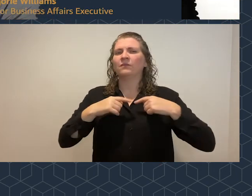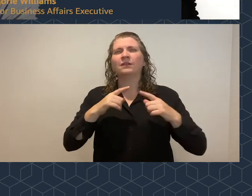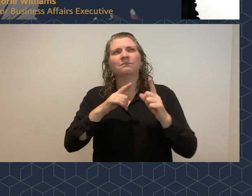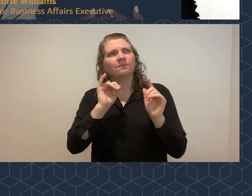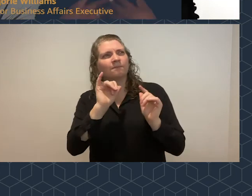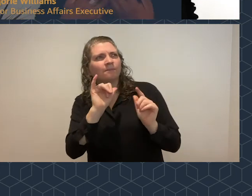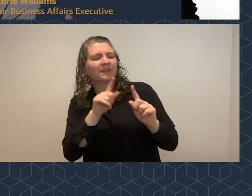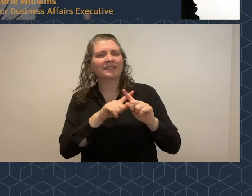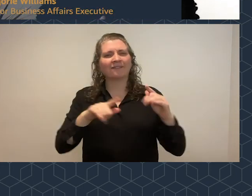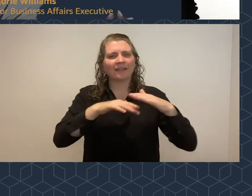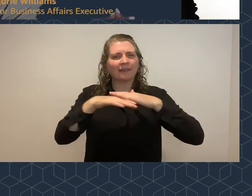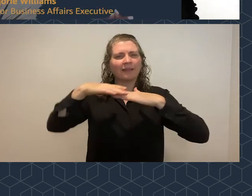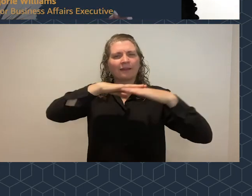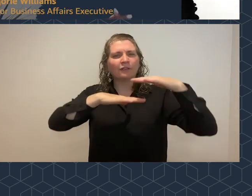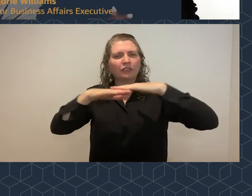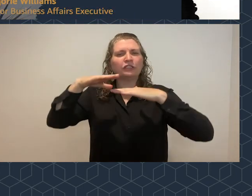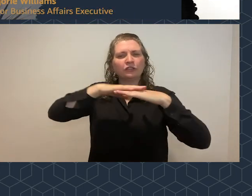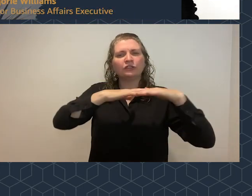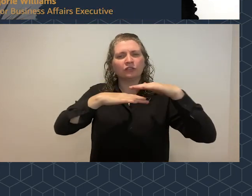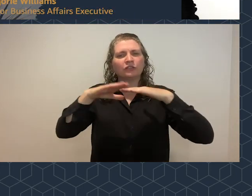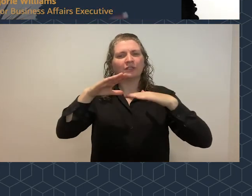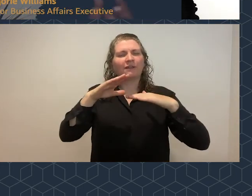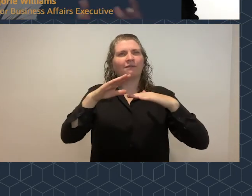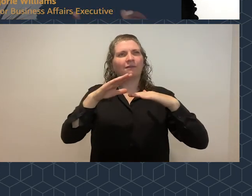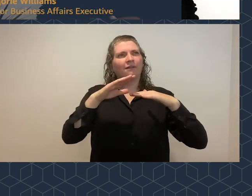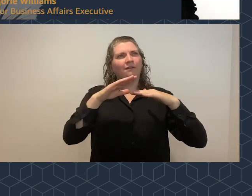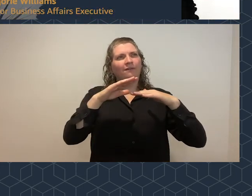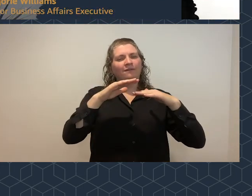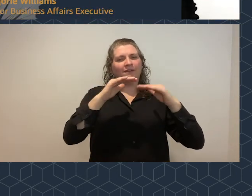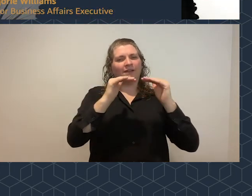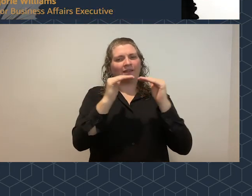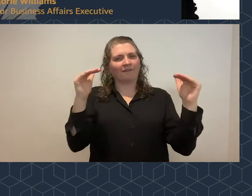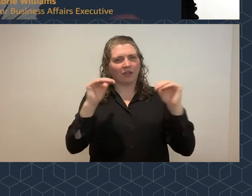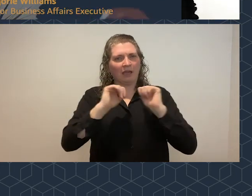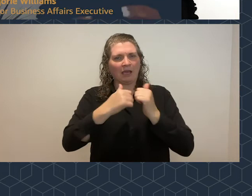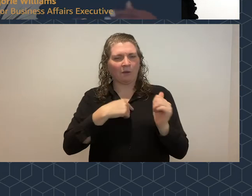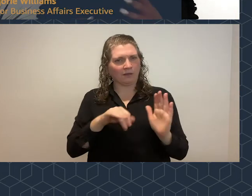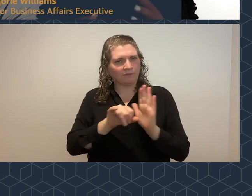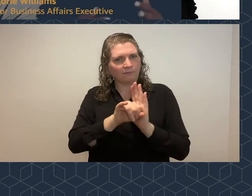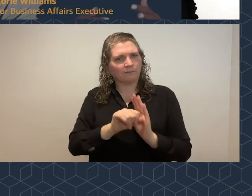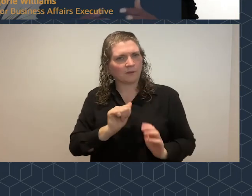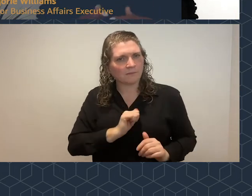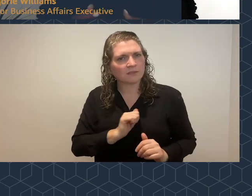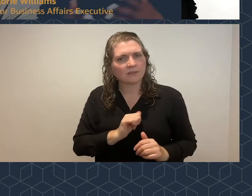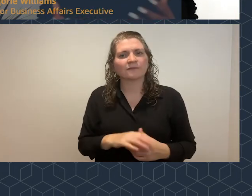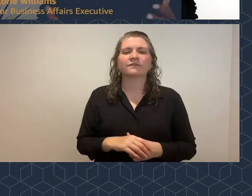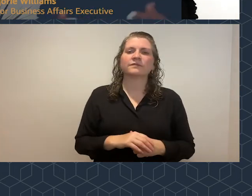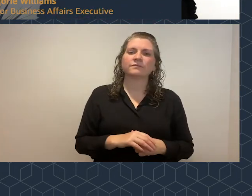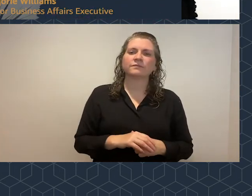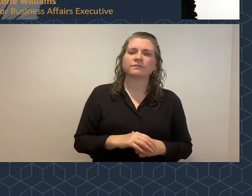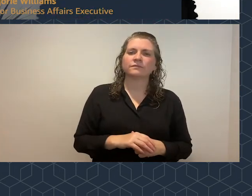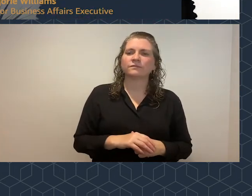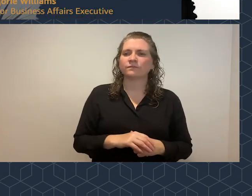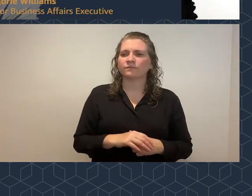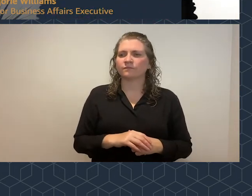of getting to that, next level of being comfortable. But I think really kind of to underscore